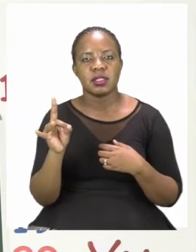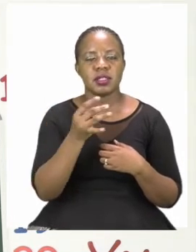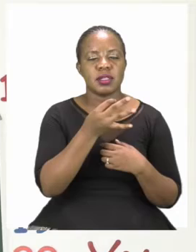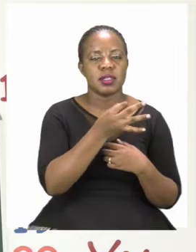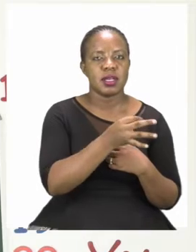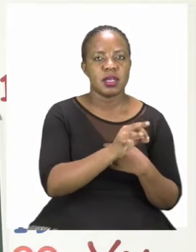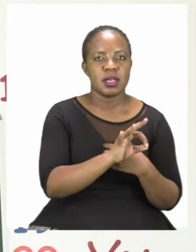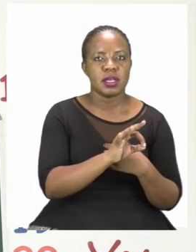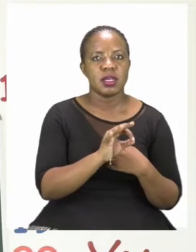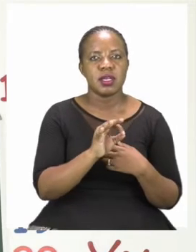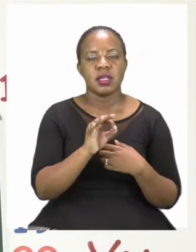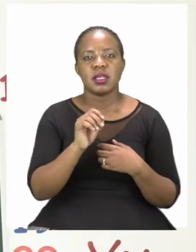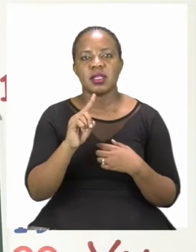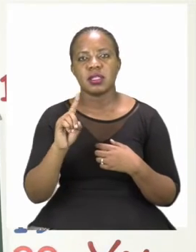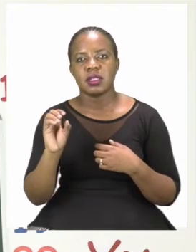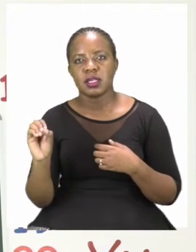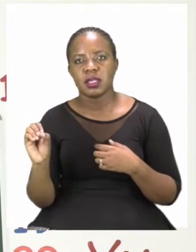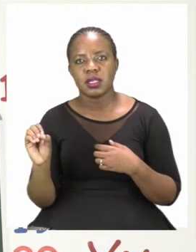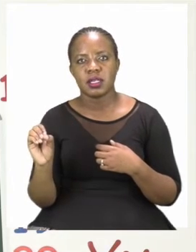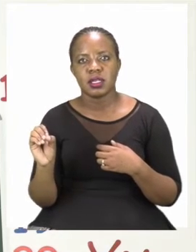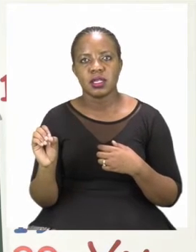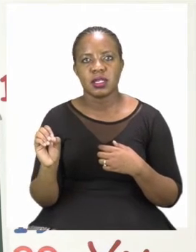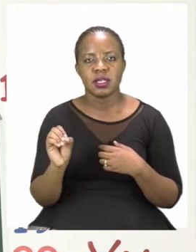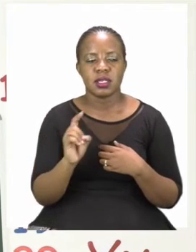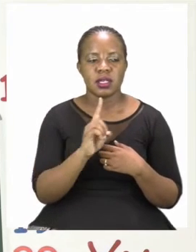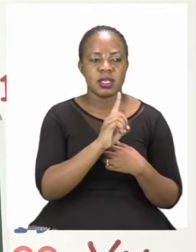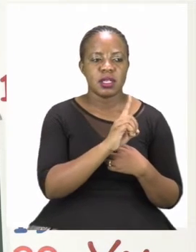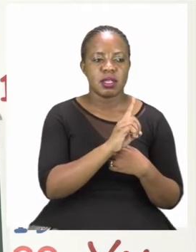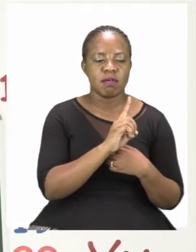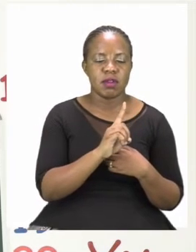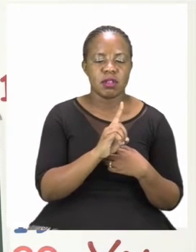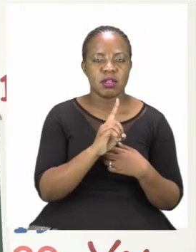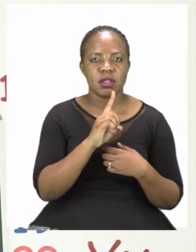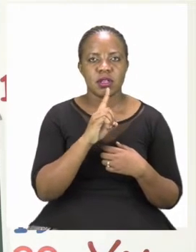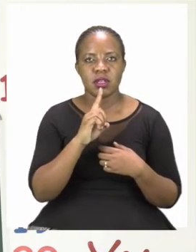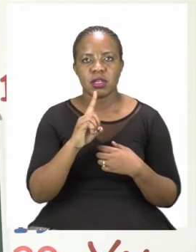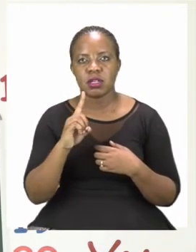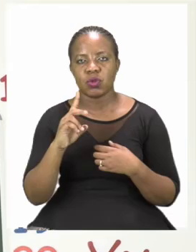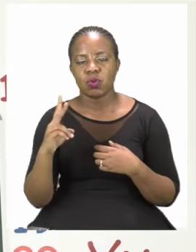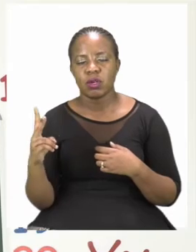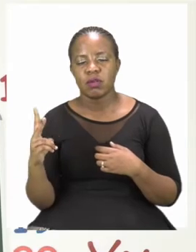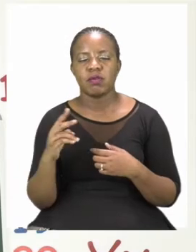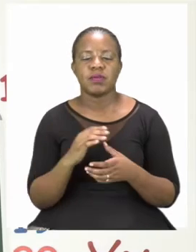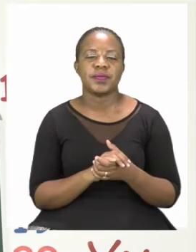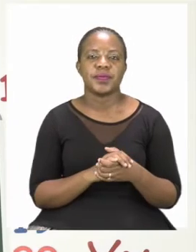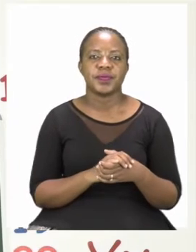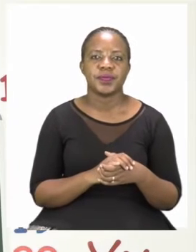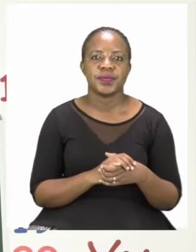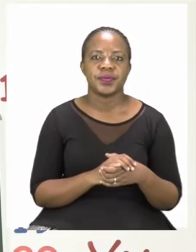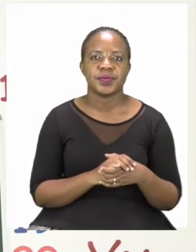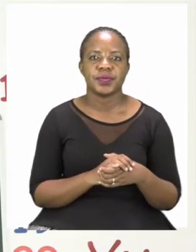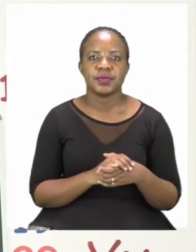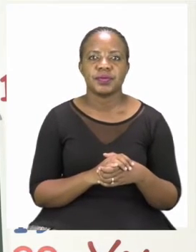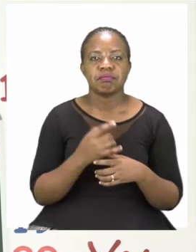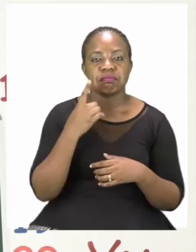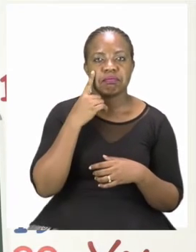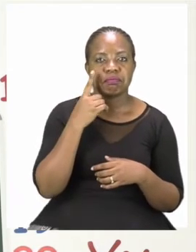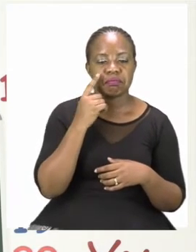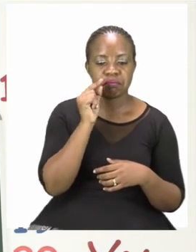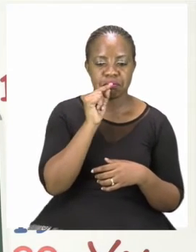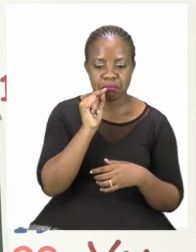to be one that you need to tell what we use that body part for. You can tell